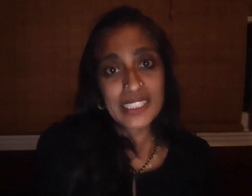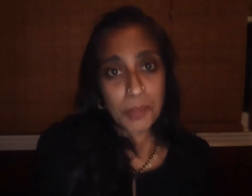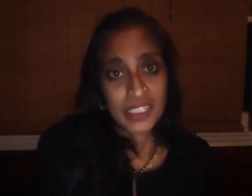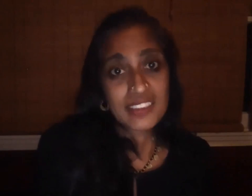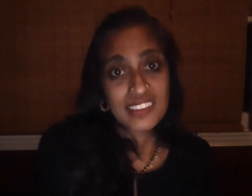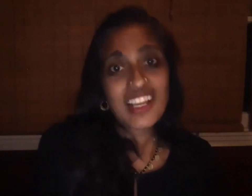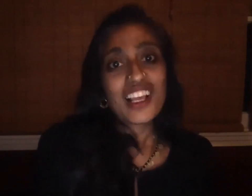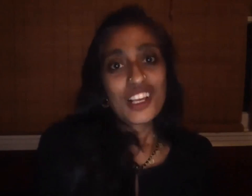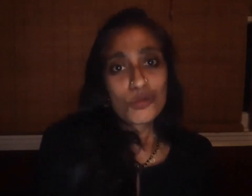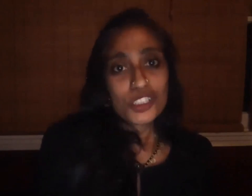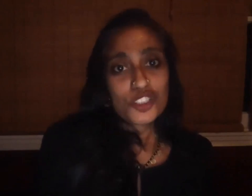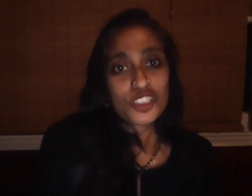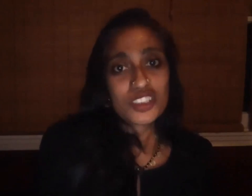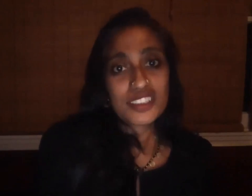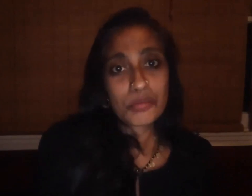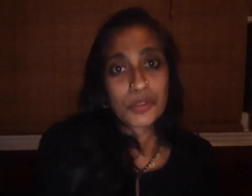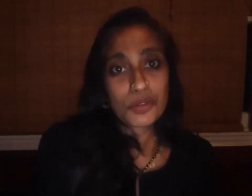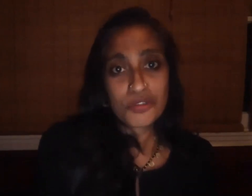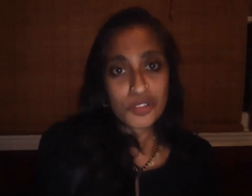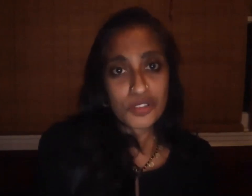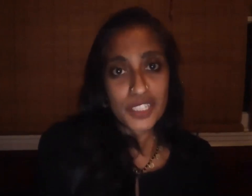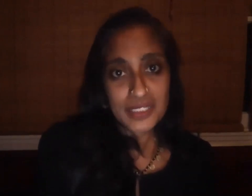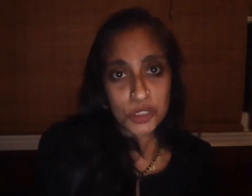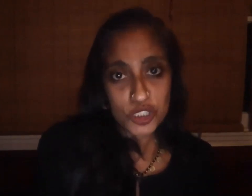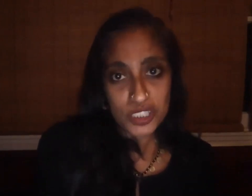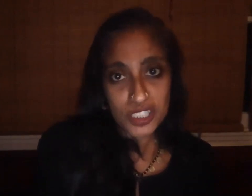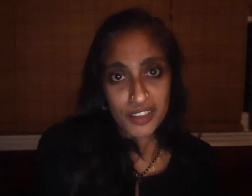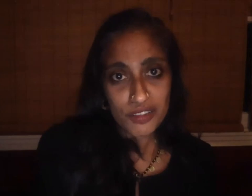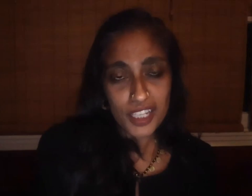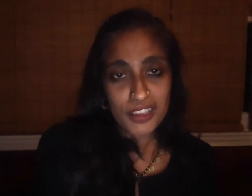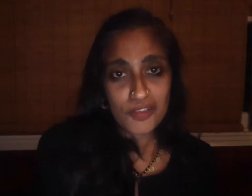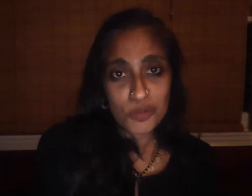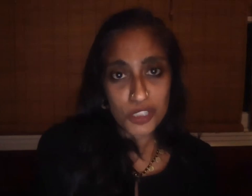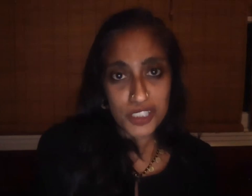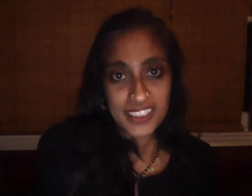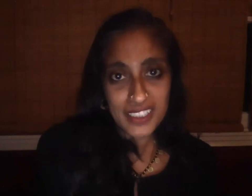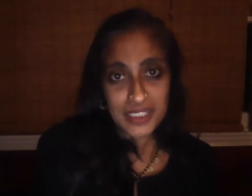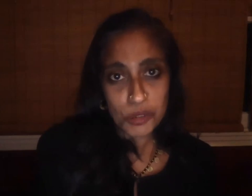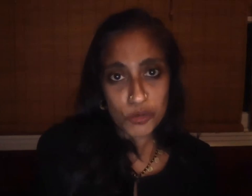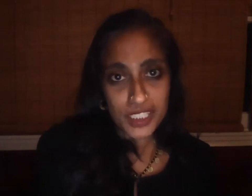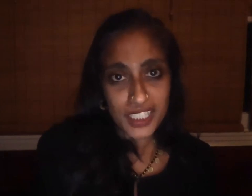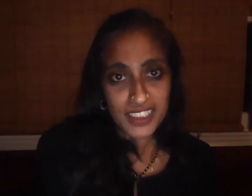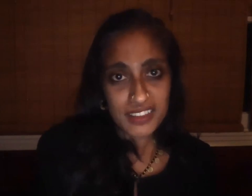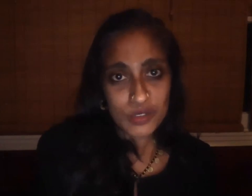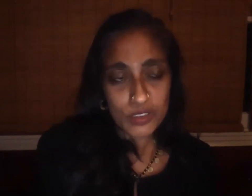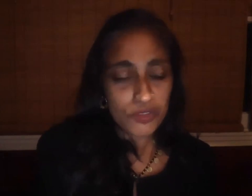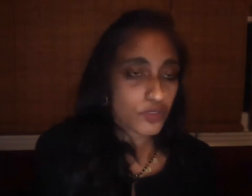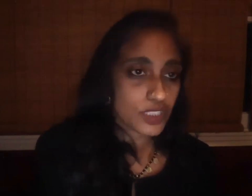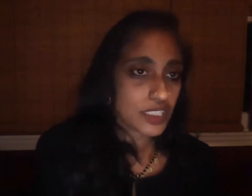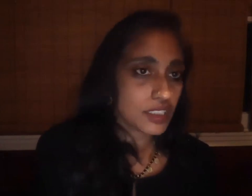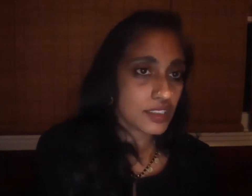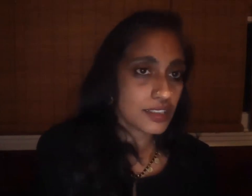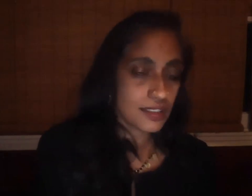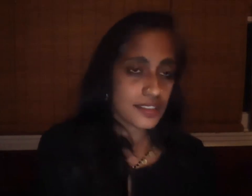Give Me Space, which is a beautiful exhibition and I, I love the works and it's been really nice to sort of